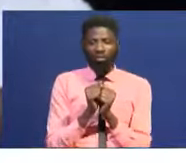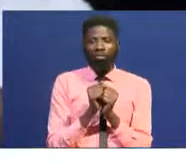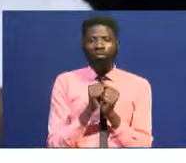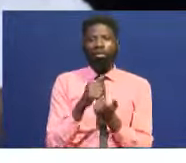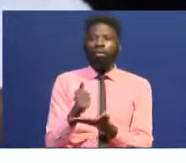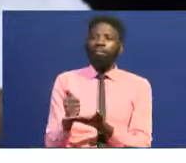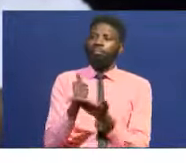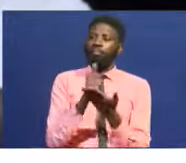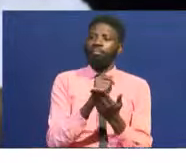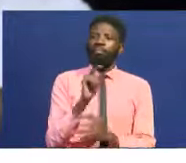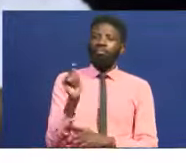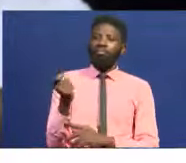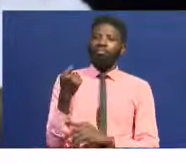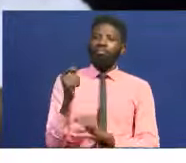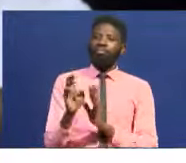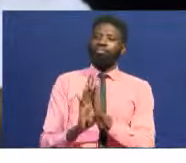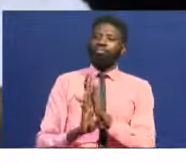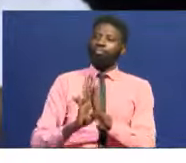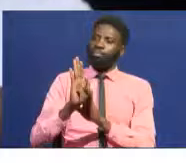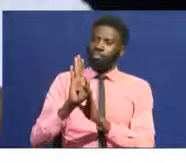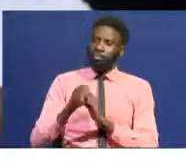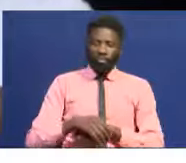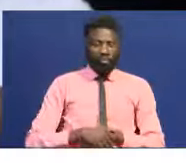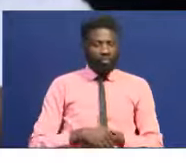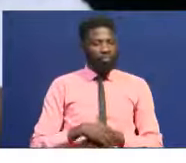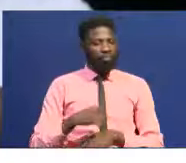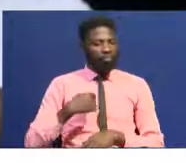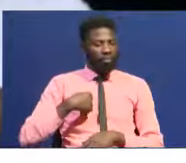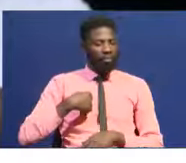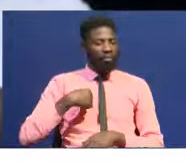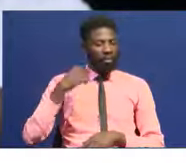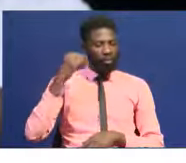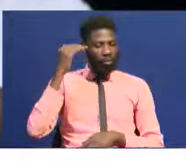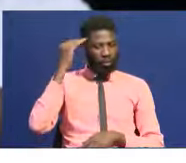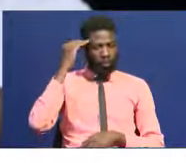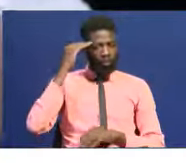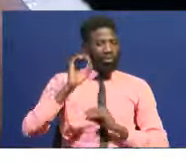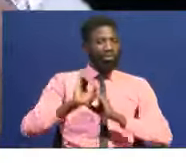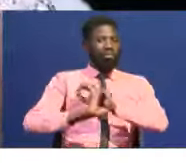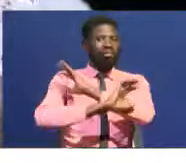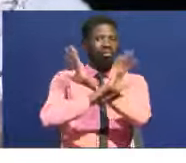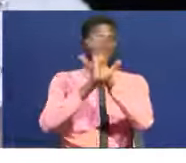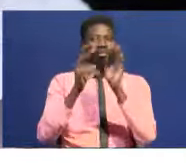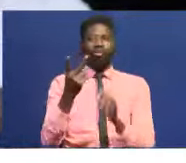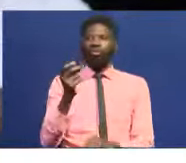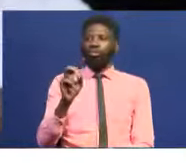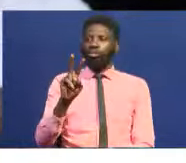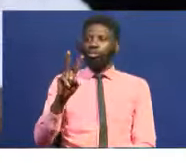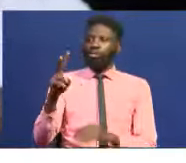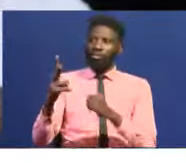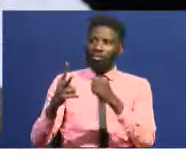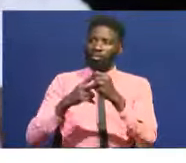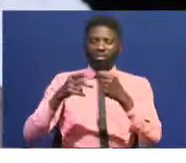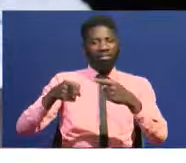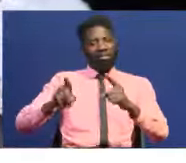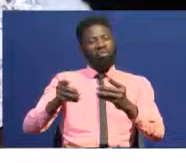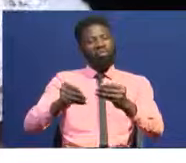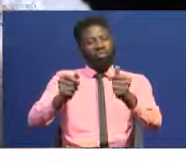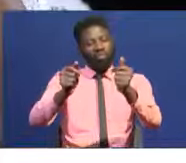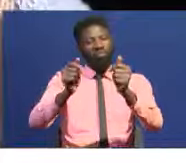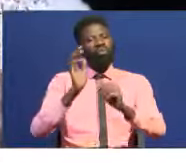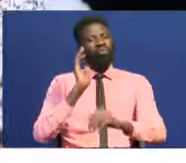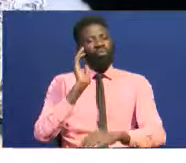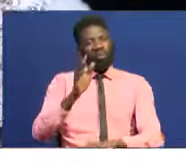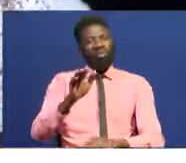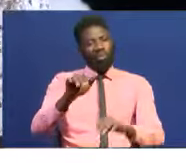progress. I am very clear that 2027 is going to sort itself out.